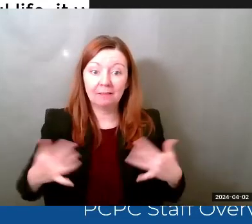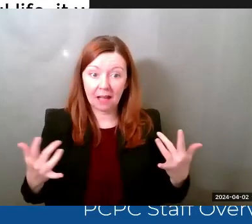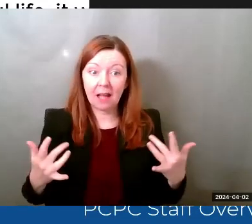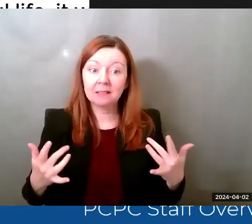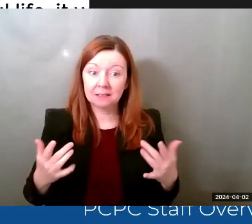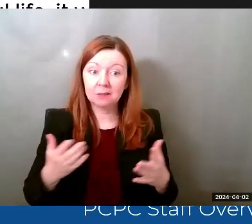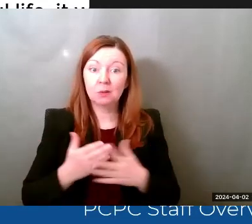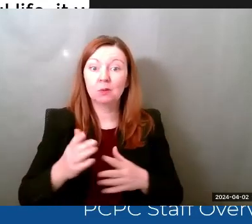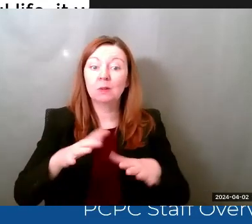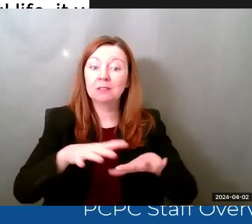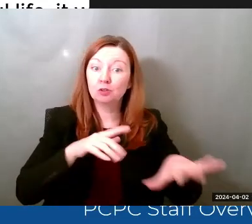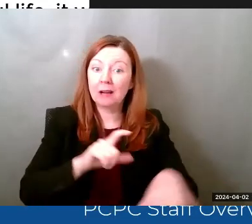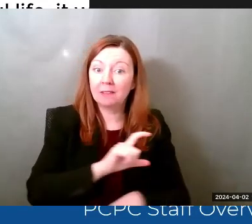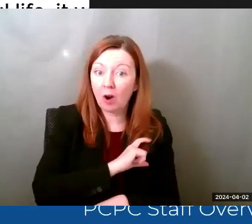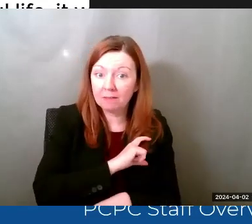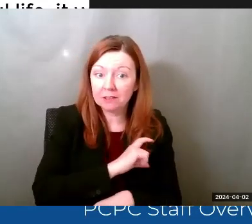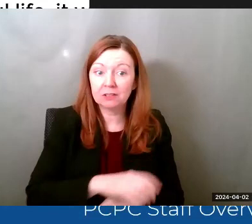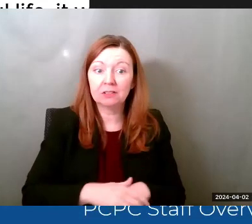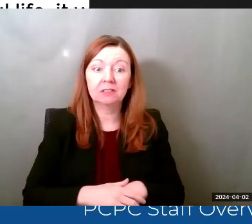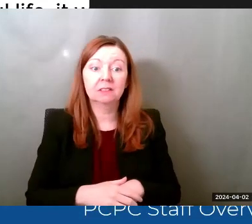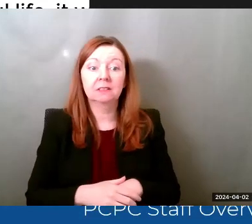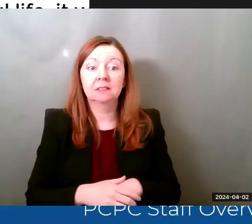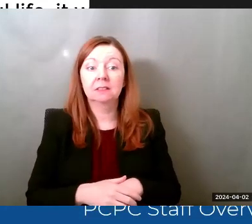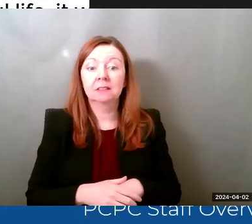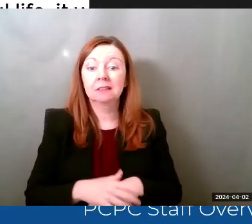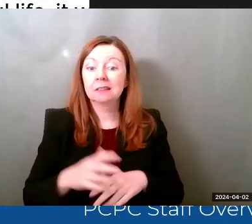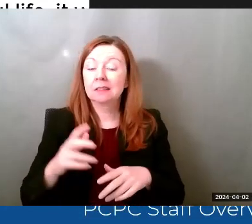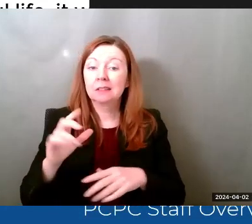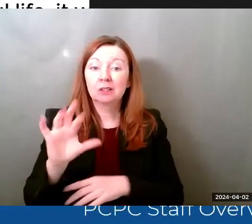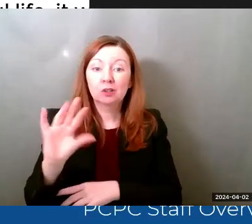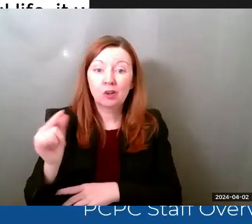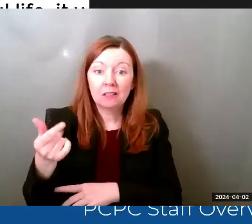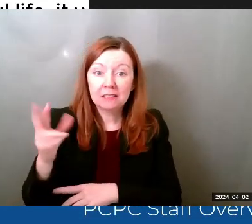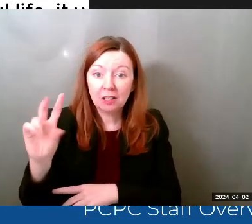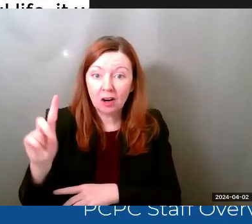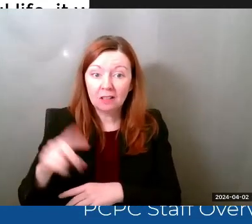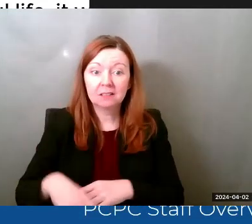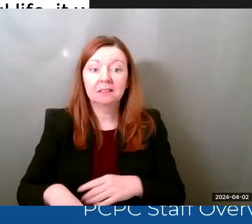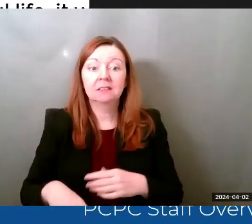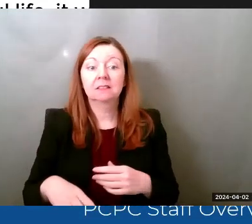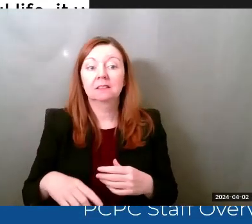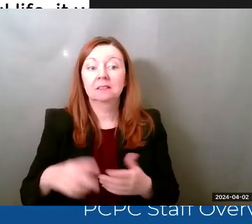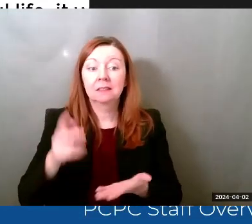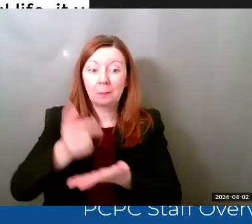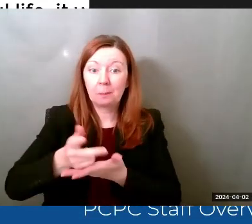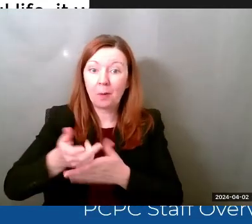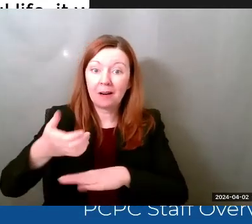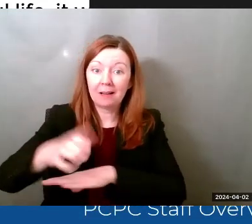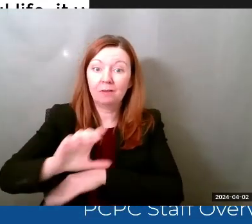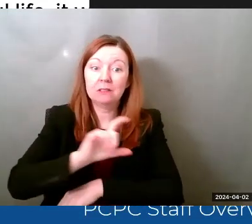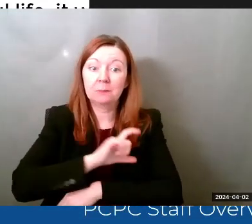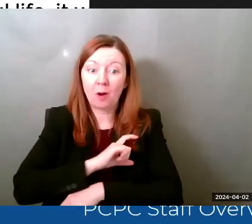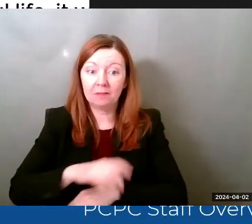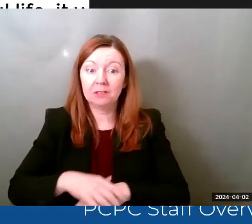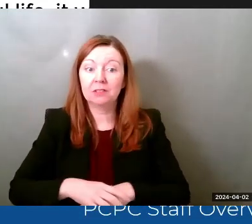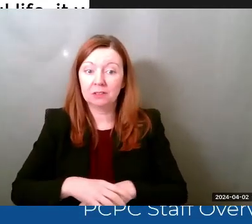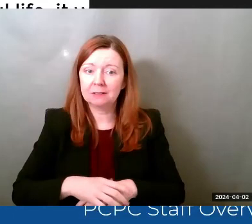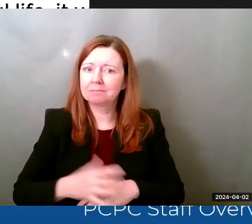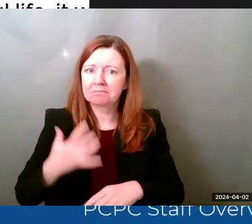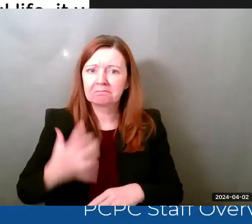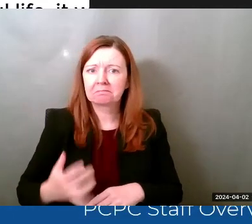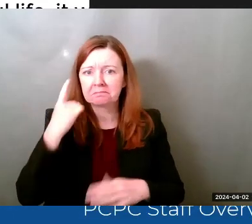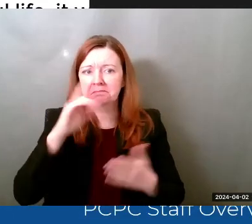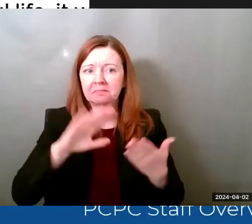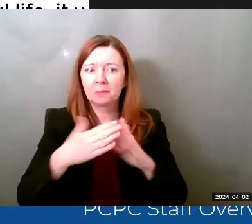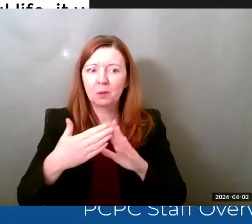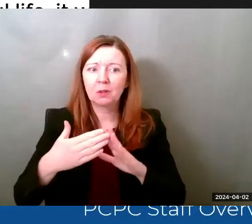via traffic officers, crossing guards, and parking enforcement officers are typical